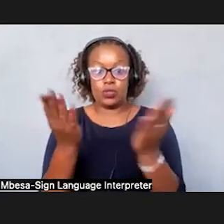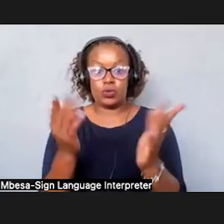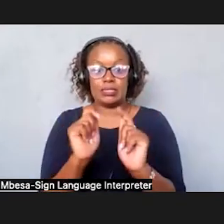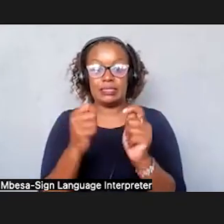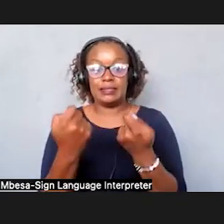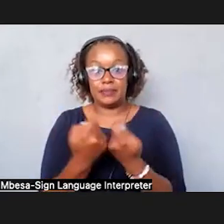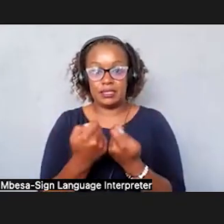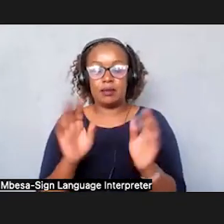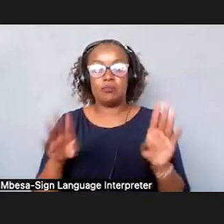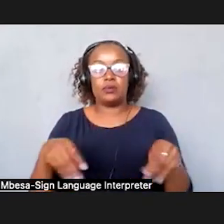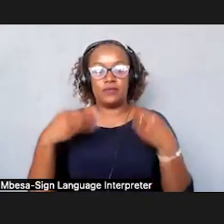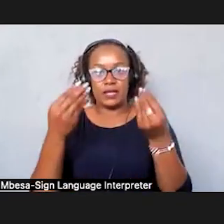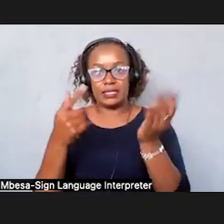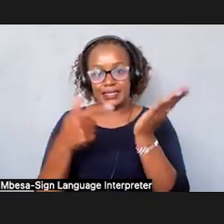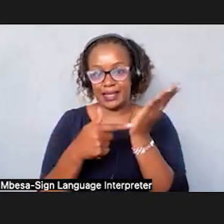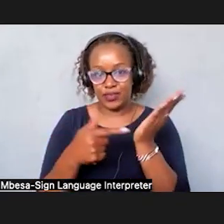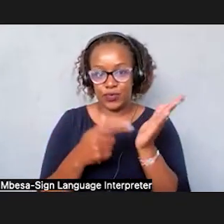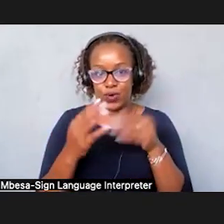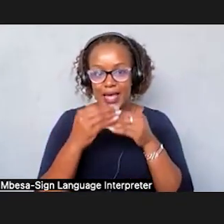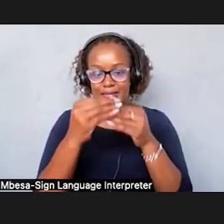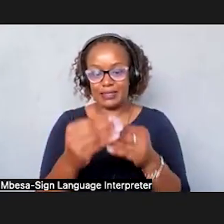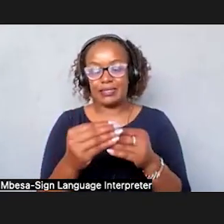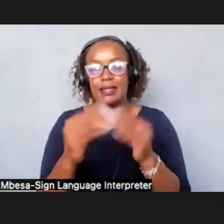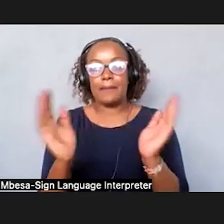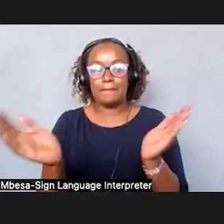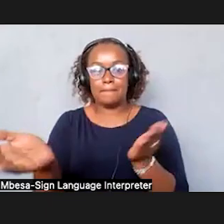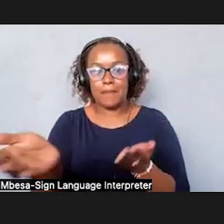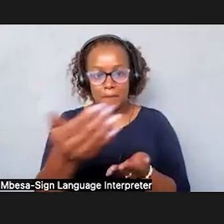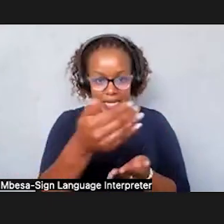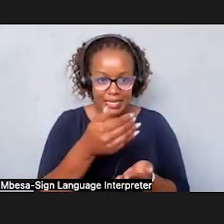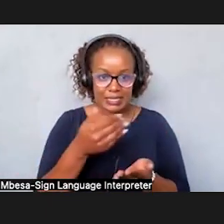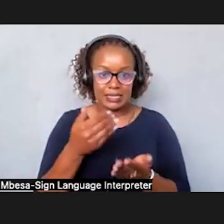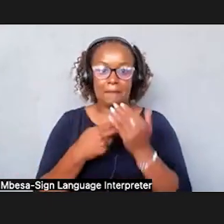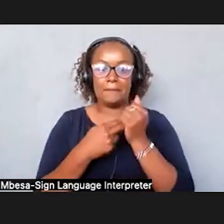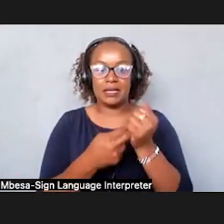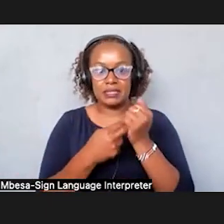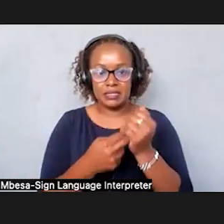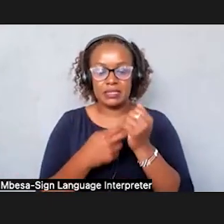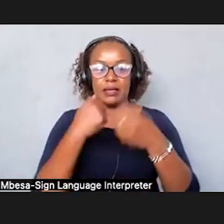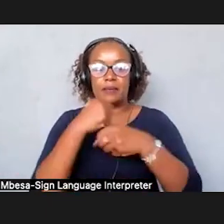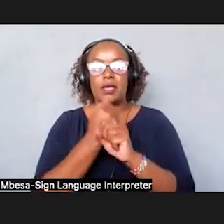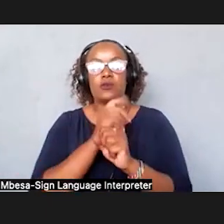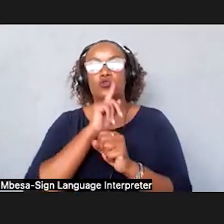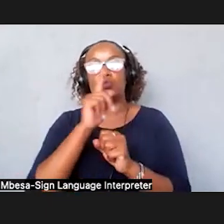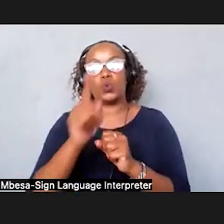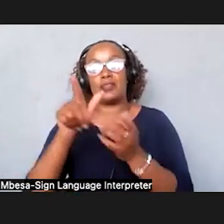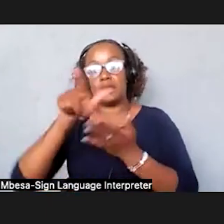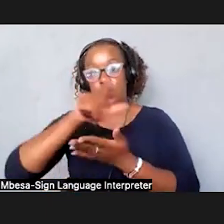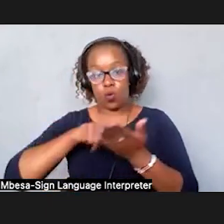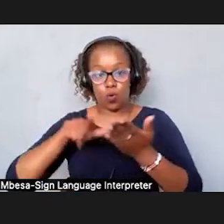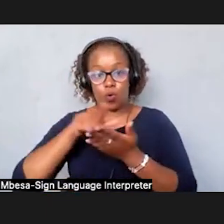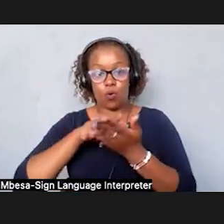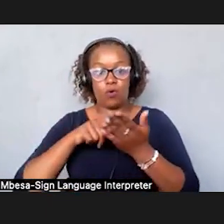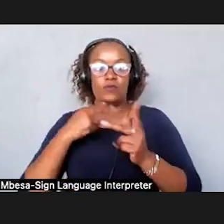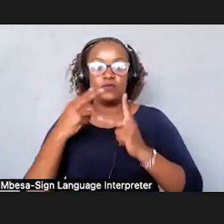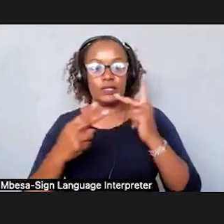technical guidance, and they mobilize partners, and they ensure that the local voices is the one that shape the